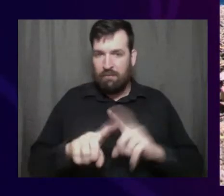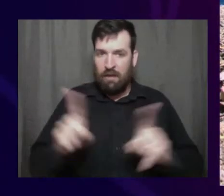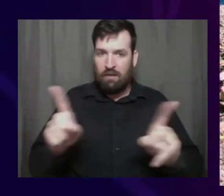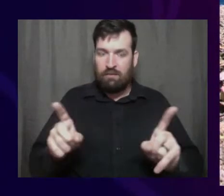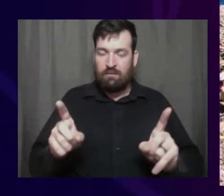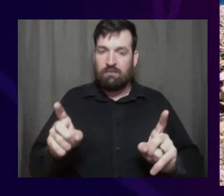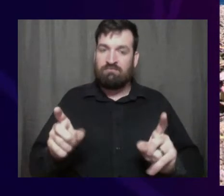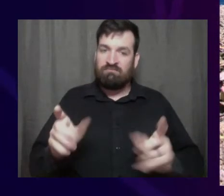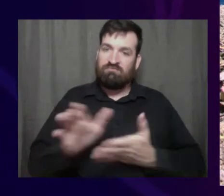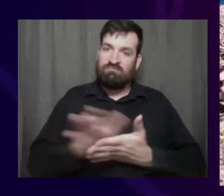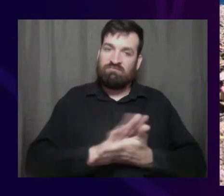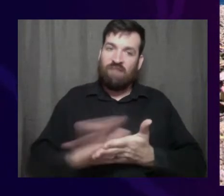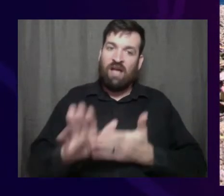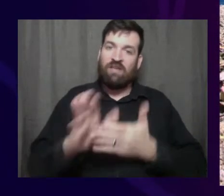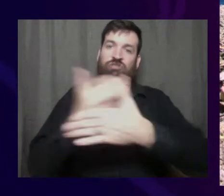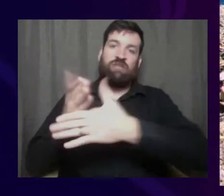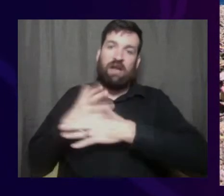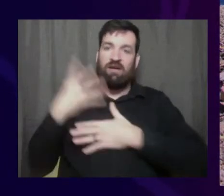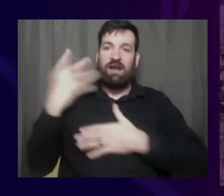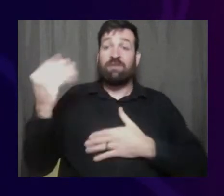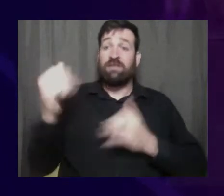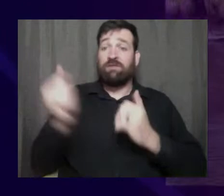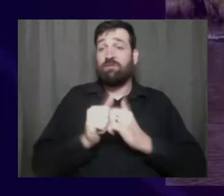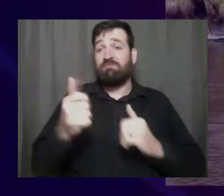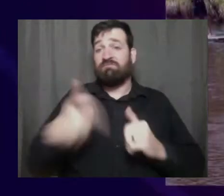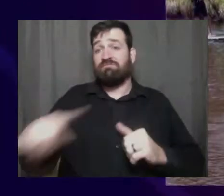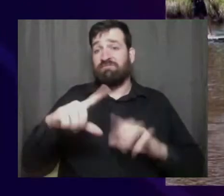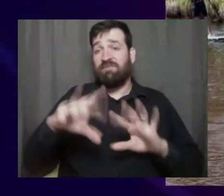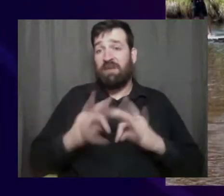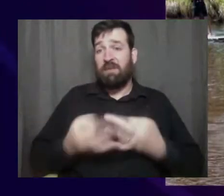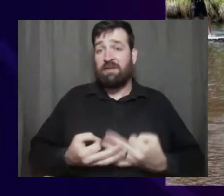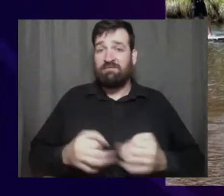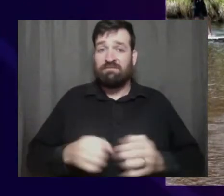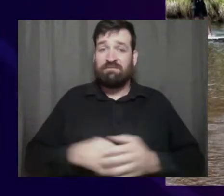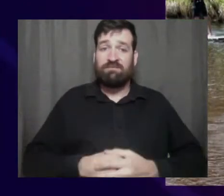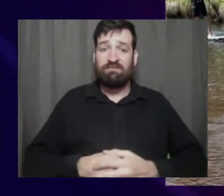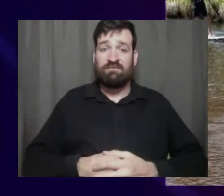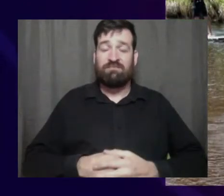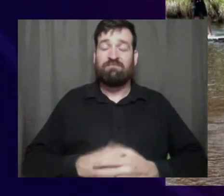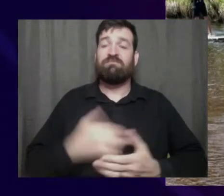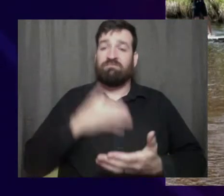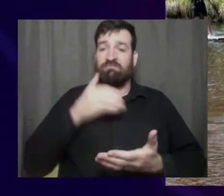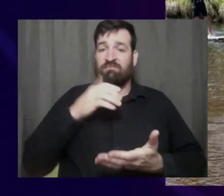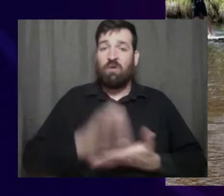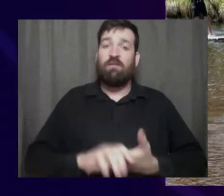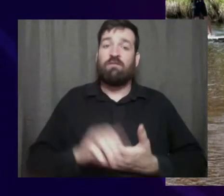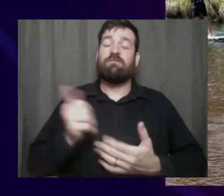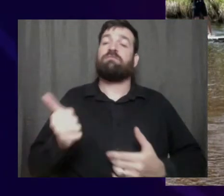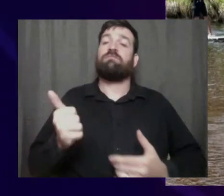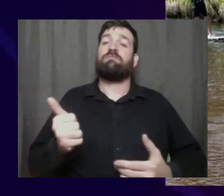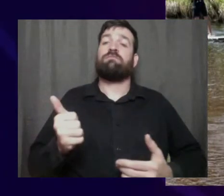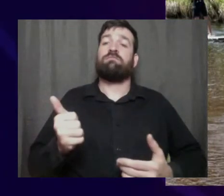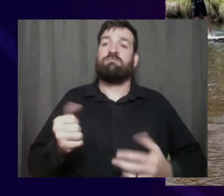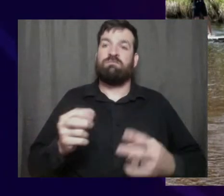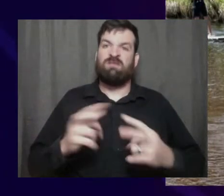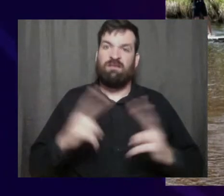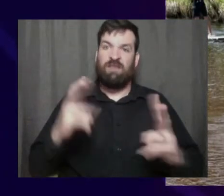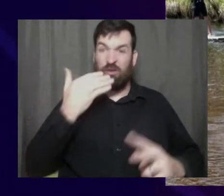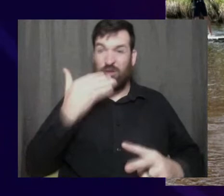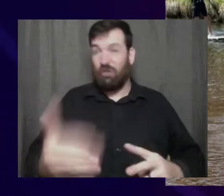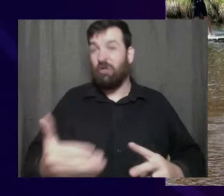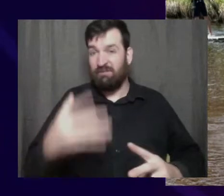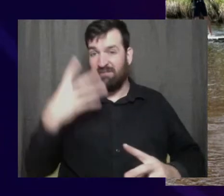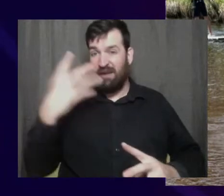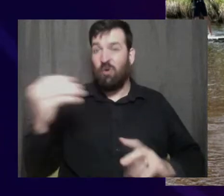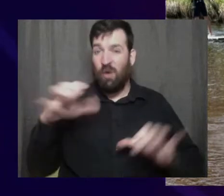be able to share the outdoors with my family. Oh, it's great. And my wife is very good at doing all these outdoor activities